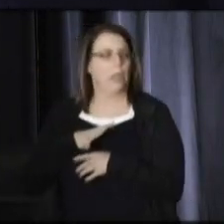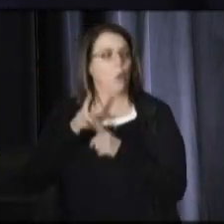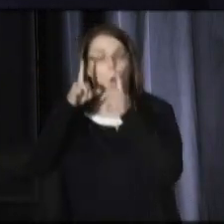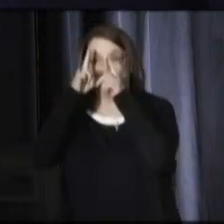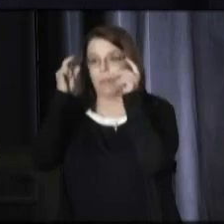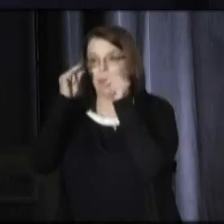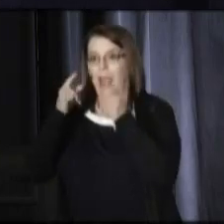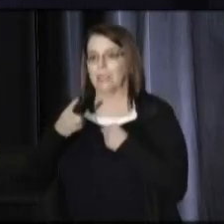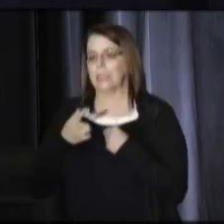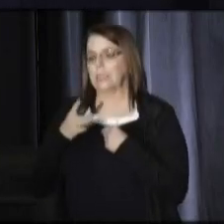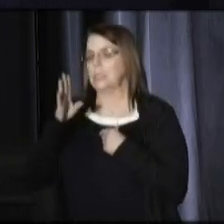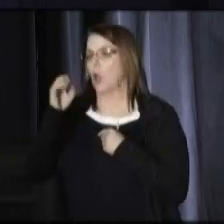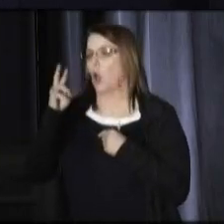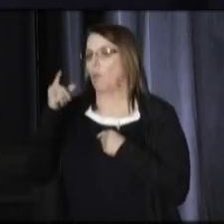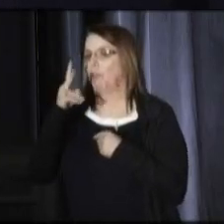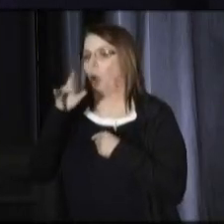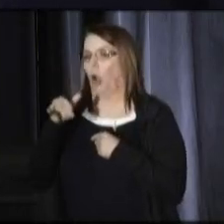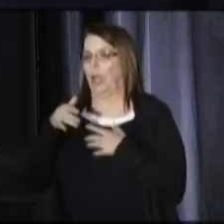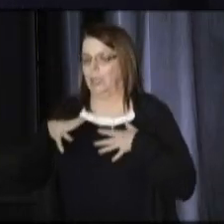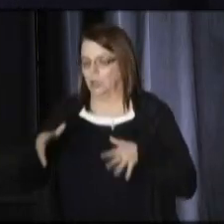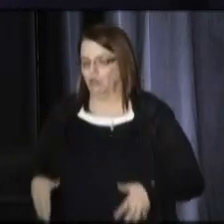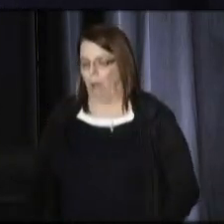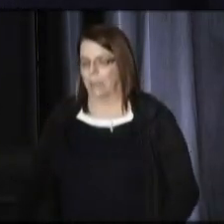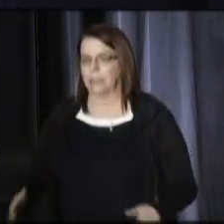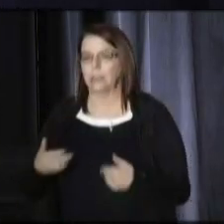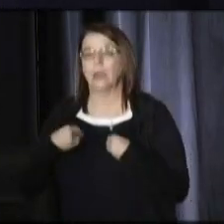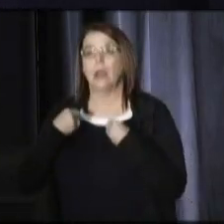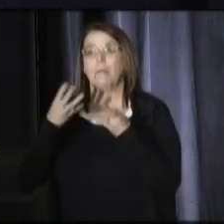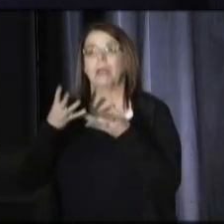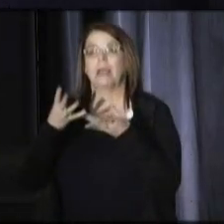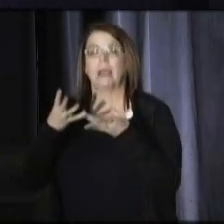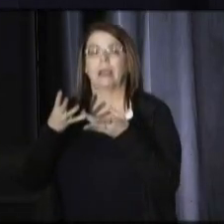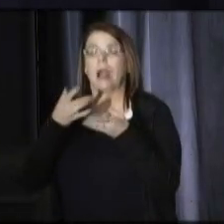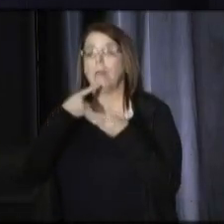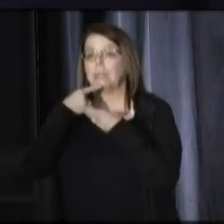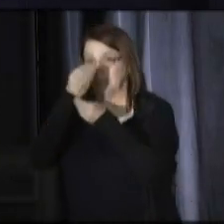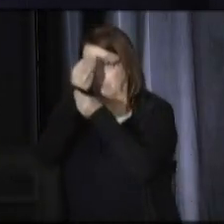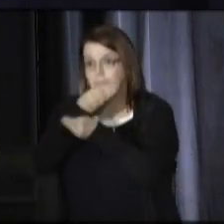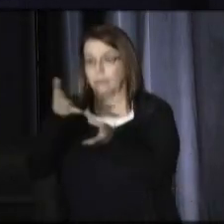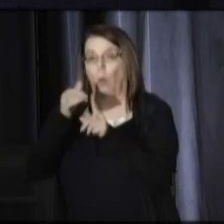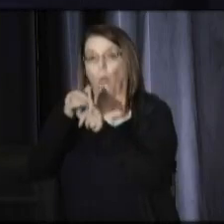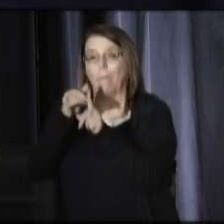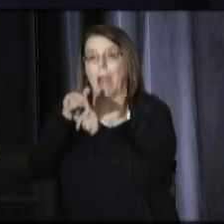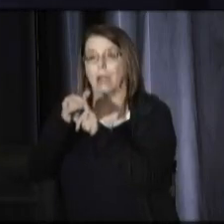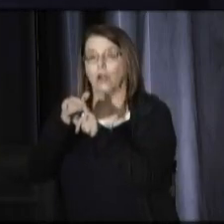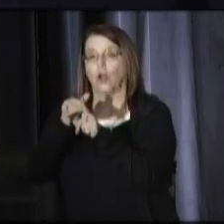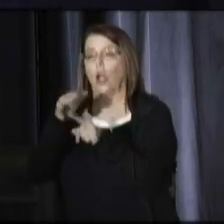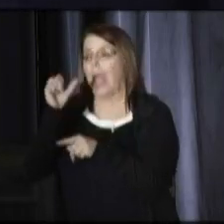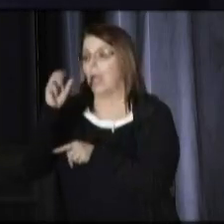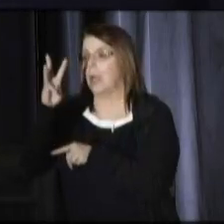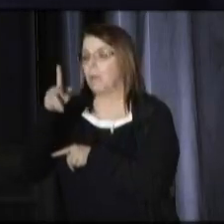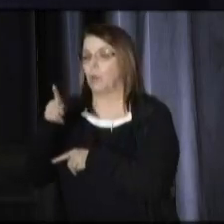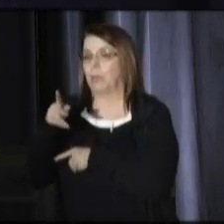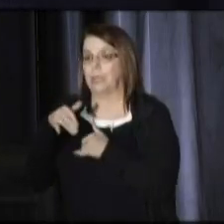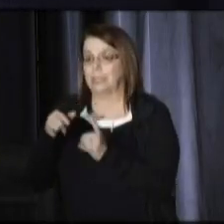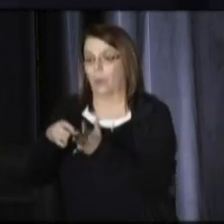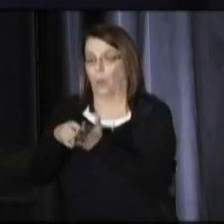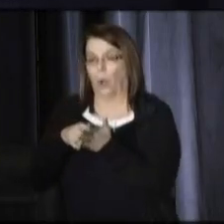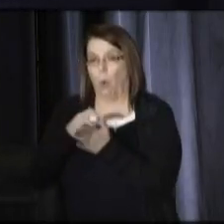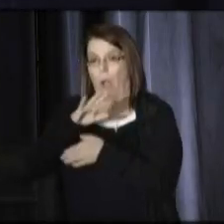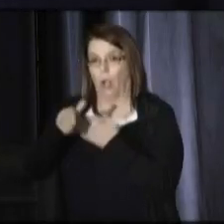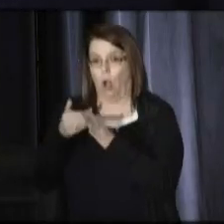dress. I also want to take this opportunity to give you a friendly reminder that AWP is still requiring all participants to wear